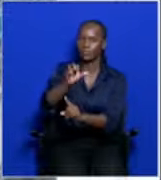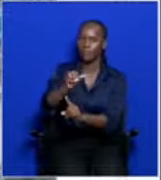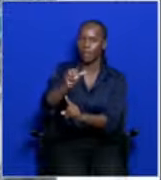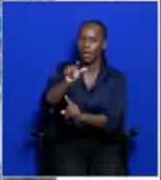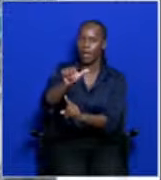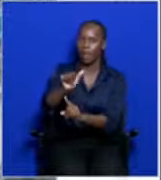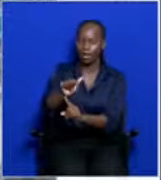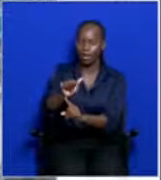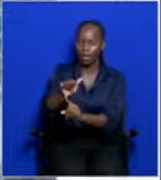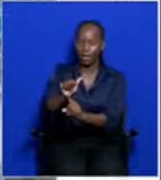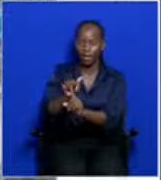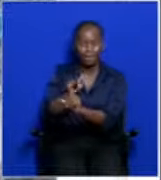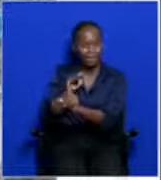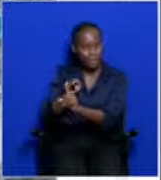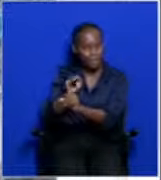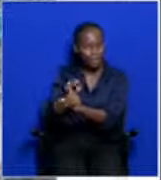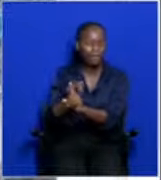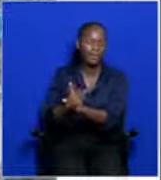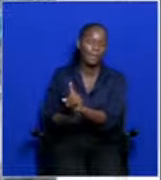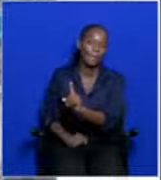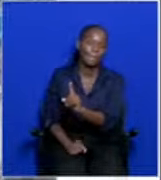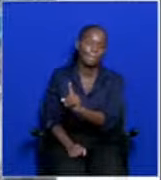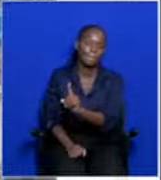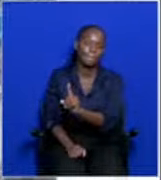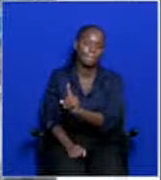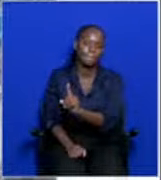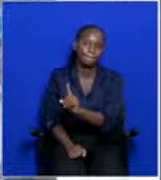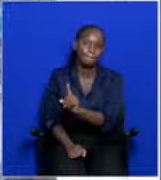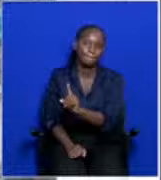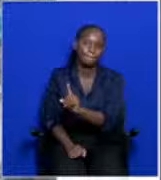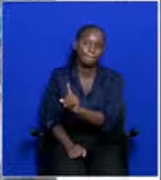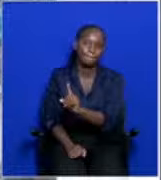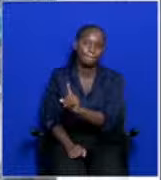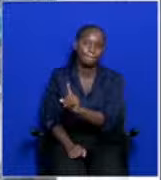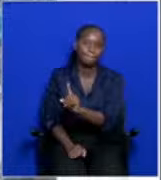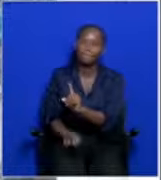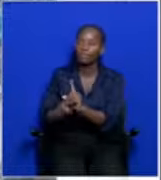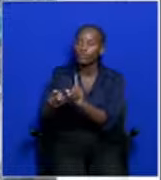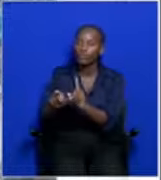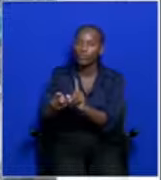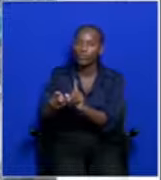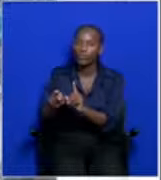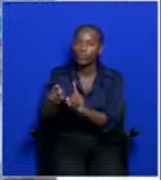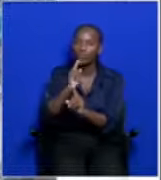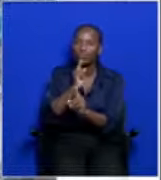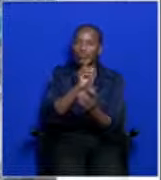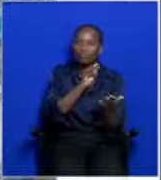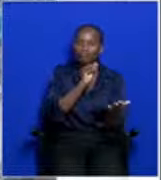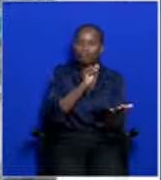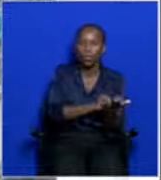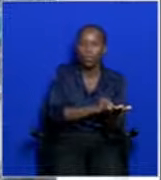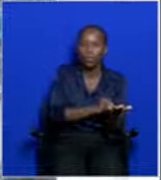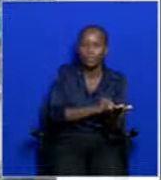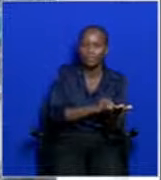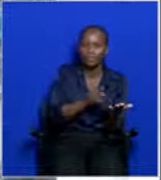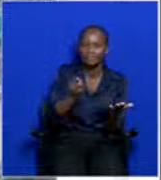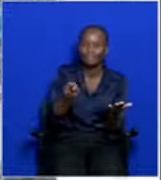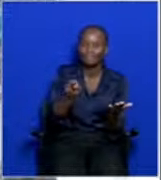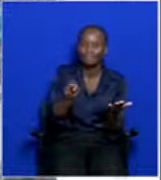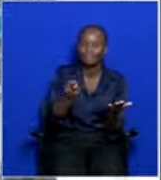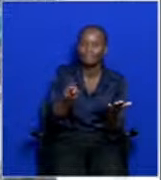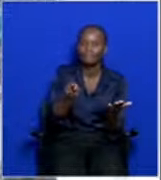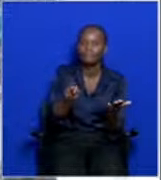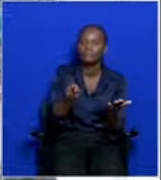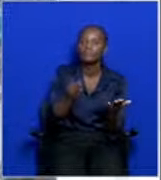exhibited Benoni police station. Ms. Sillo, aren't you able